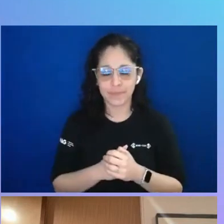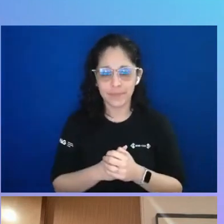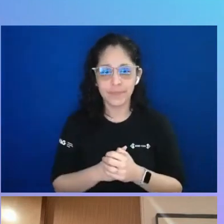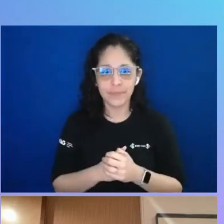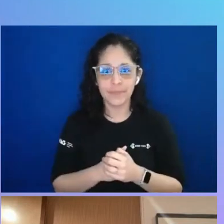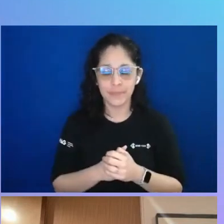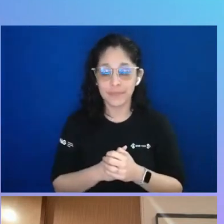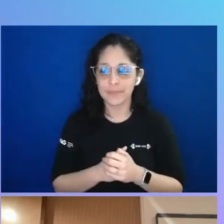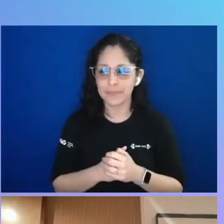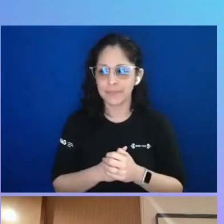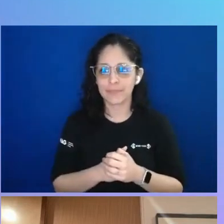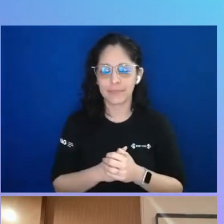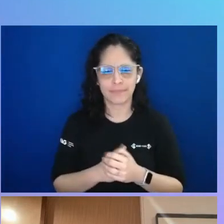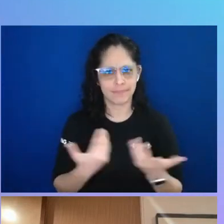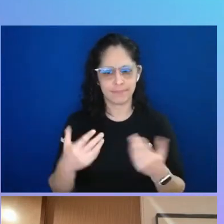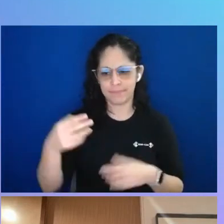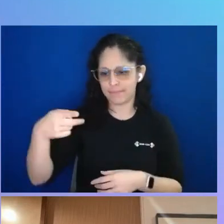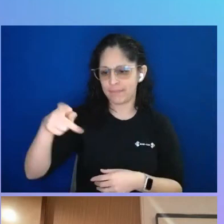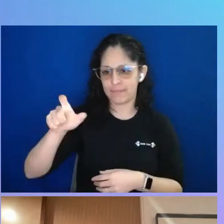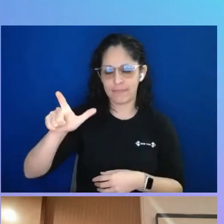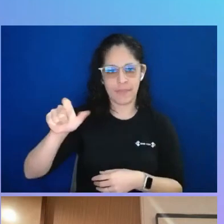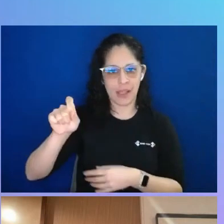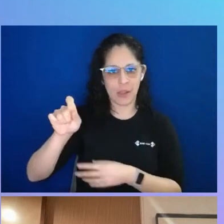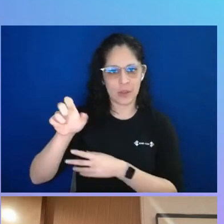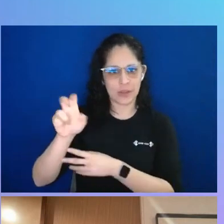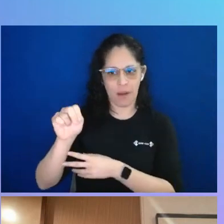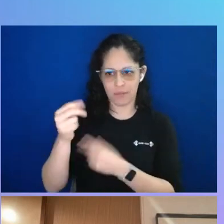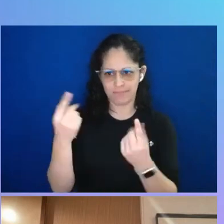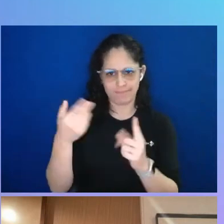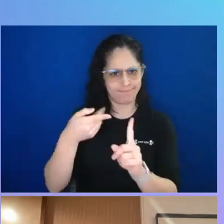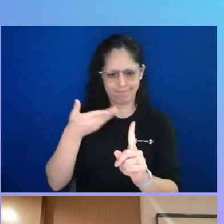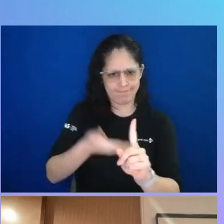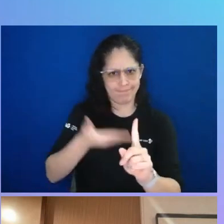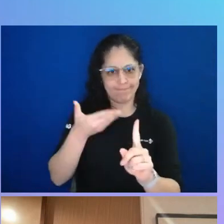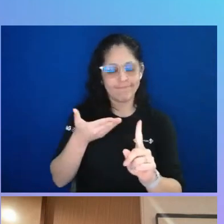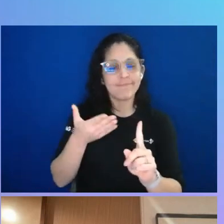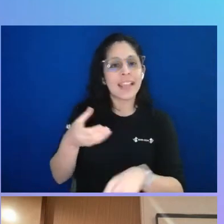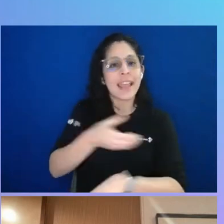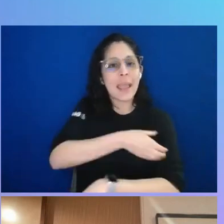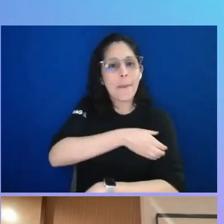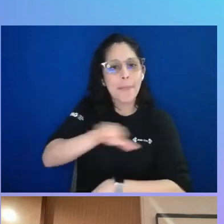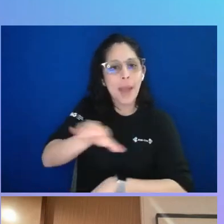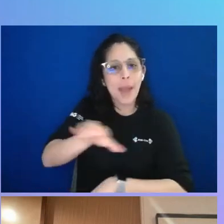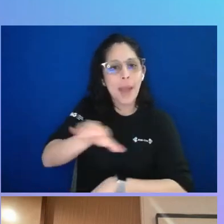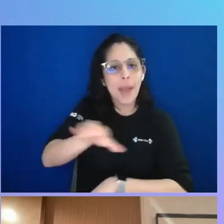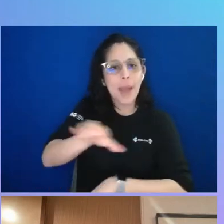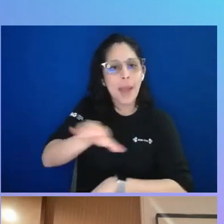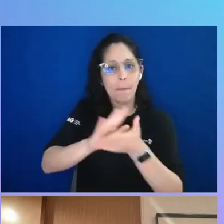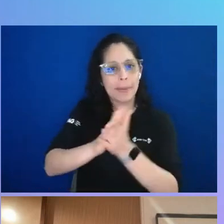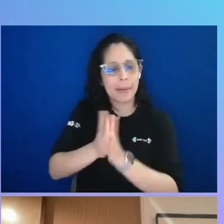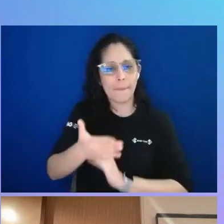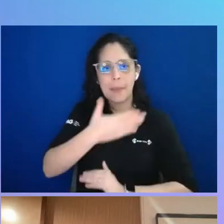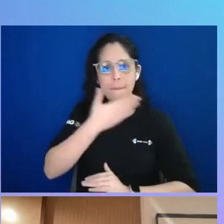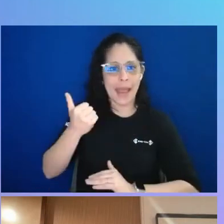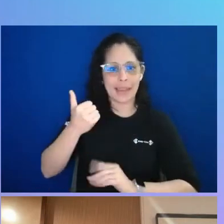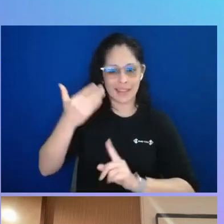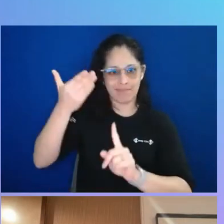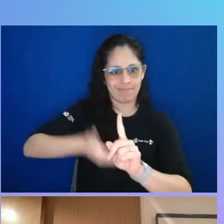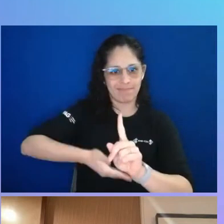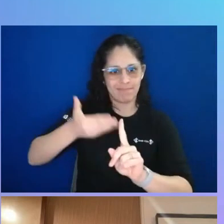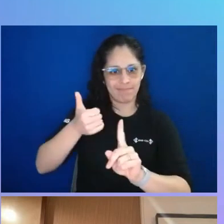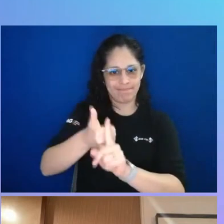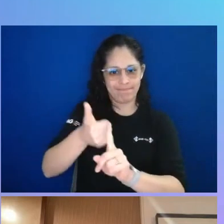So a little bit more about Peloton. Peloton empowers people to be the best versions of themselves. This anyone,